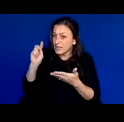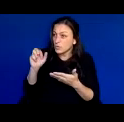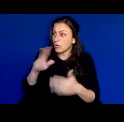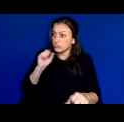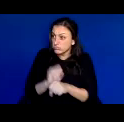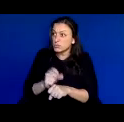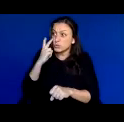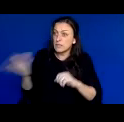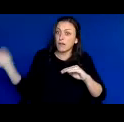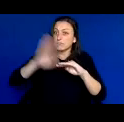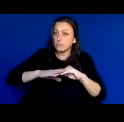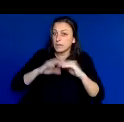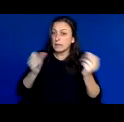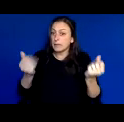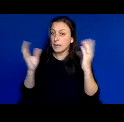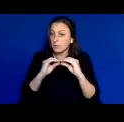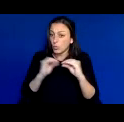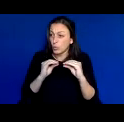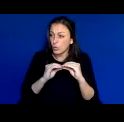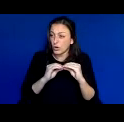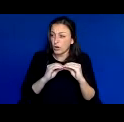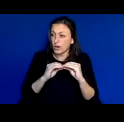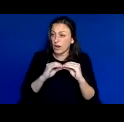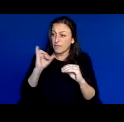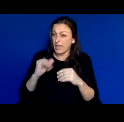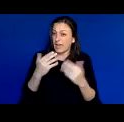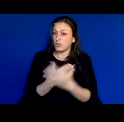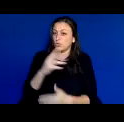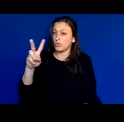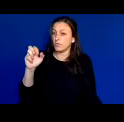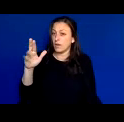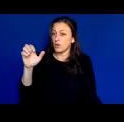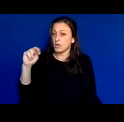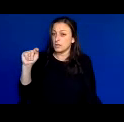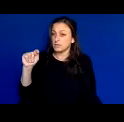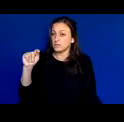seeing that many more variant cases?